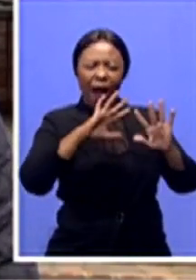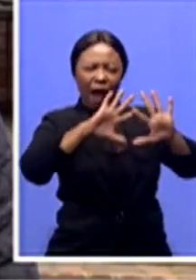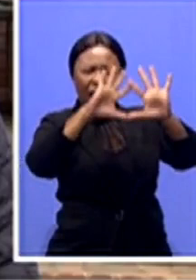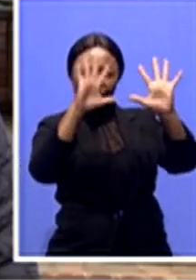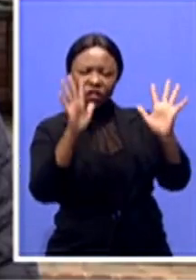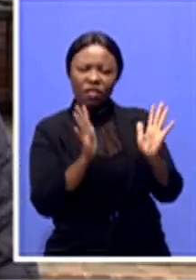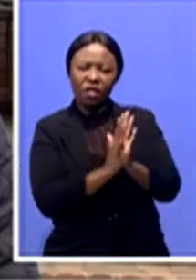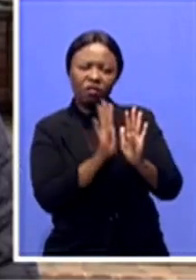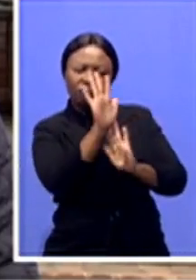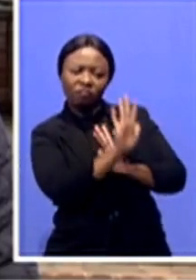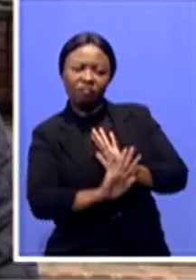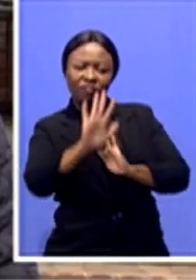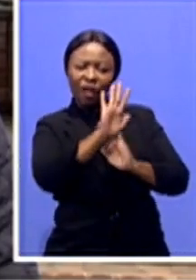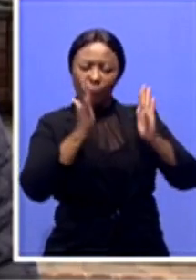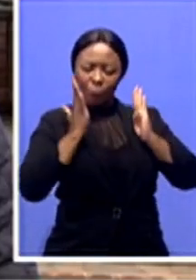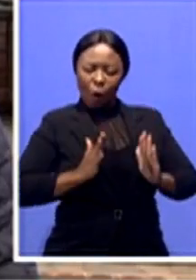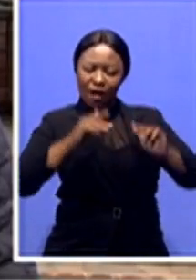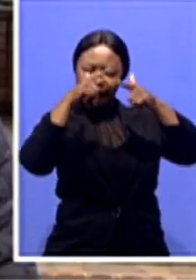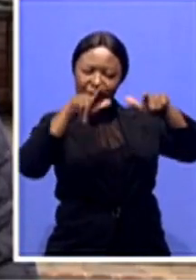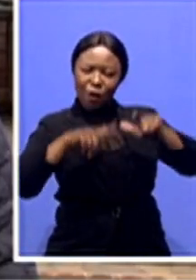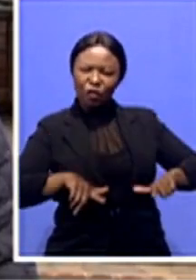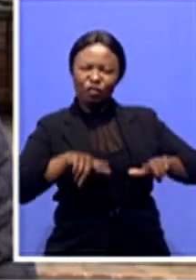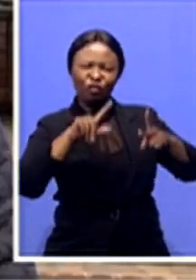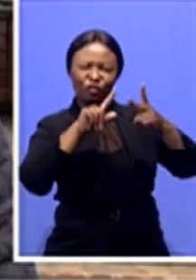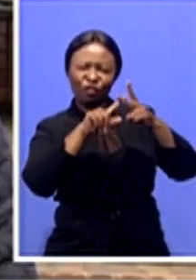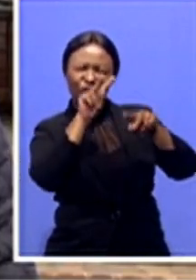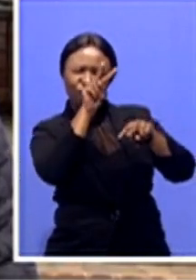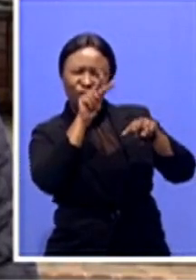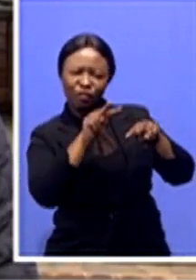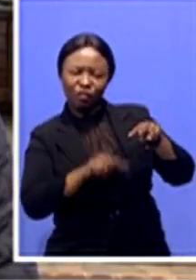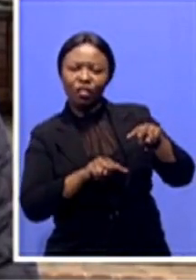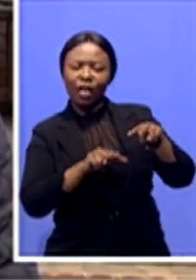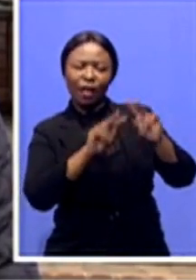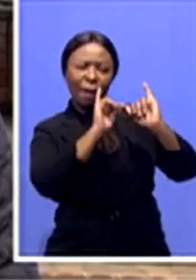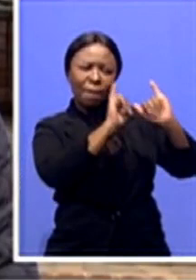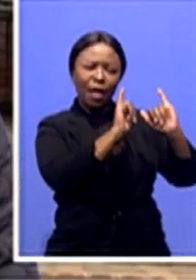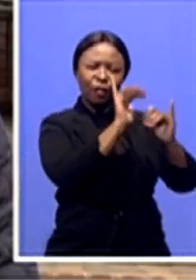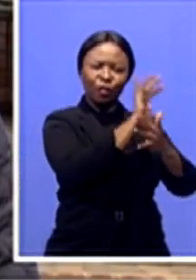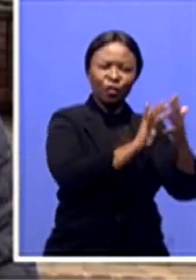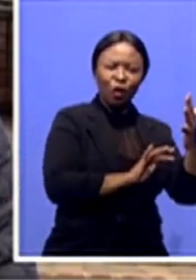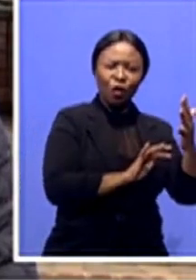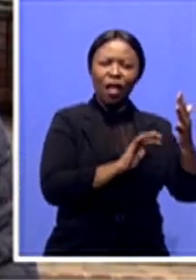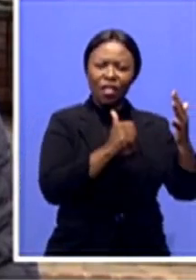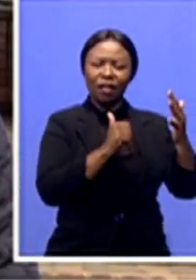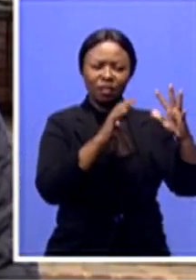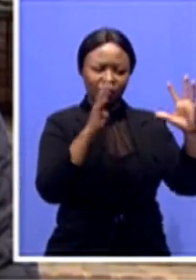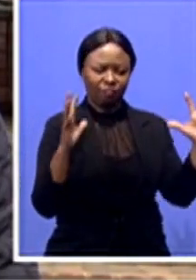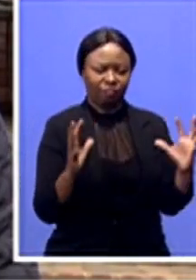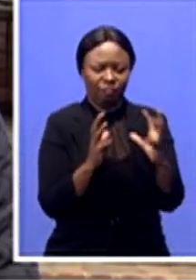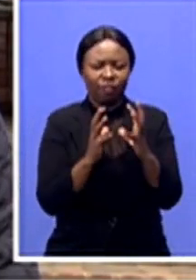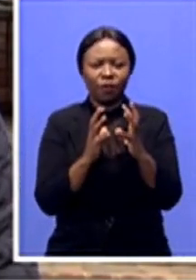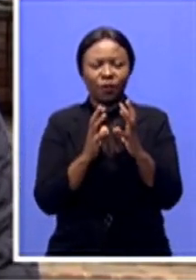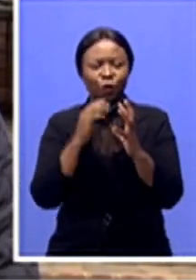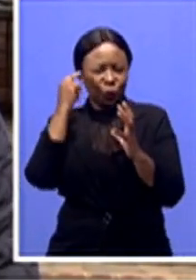at optics in general. You know the backstory. When you take all of that into consideration, what would you say